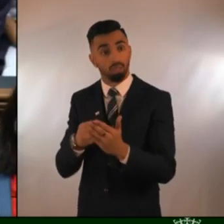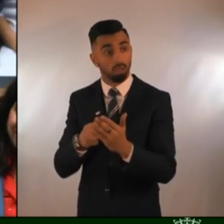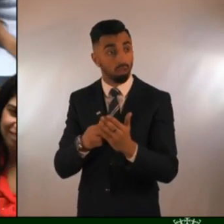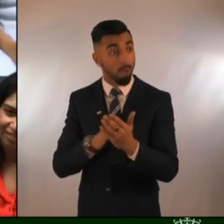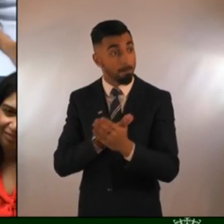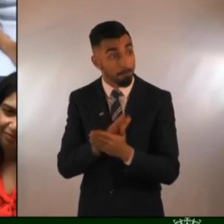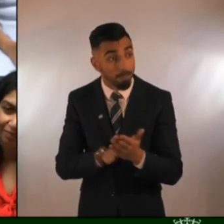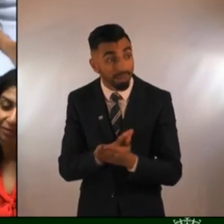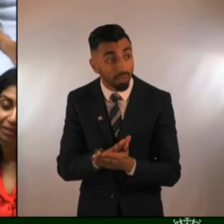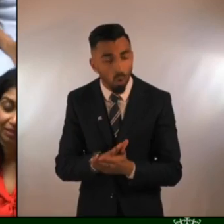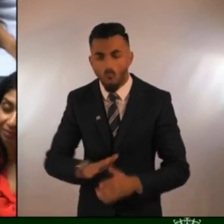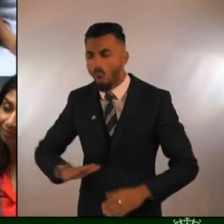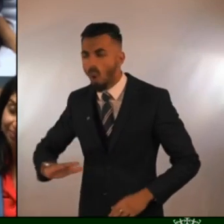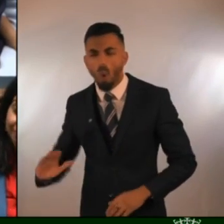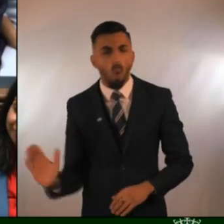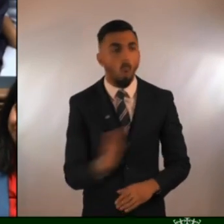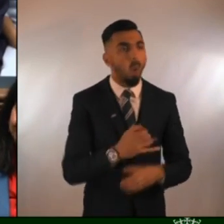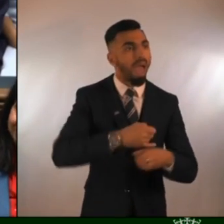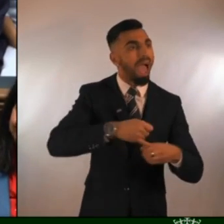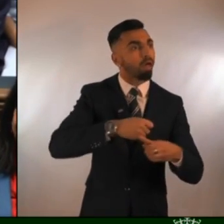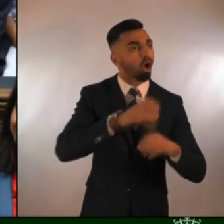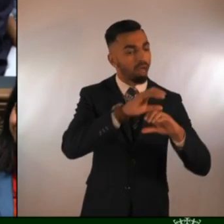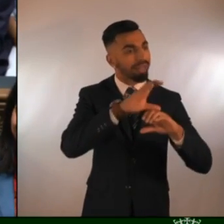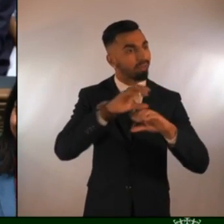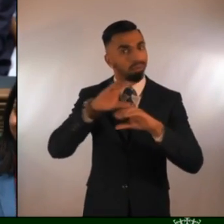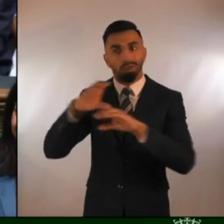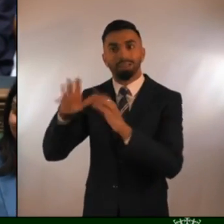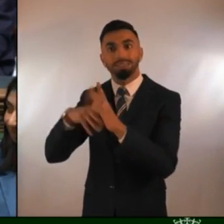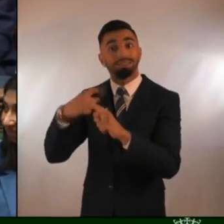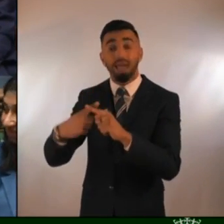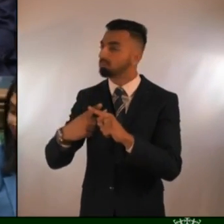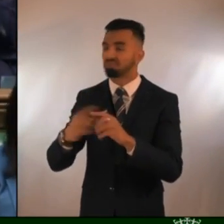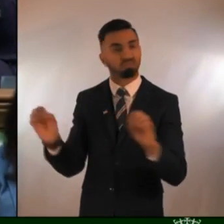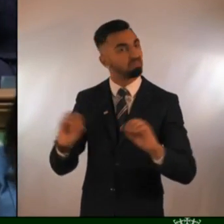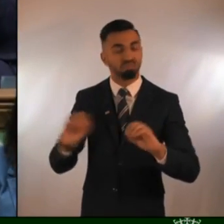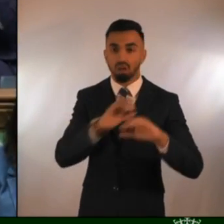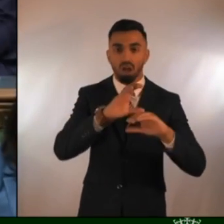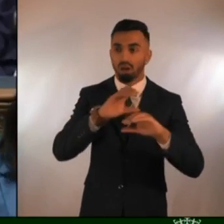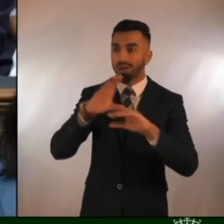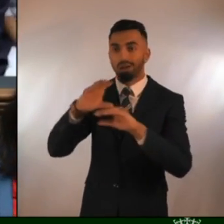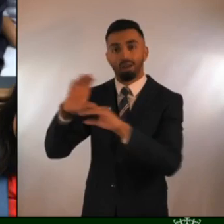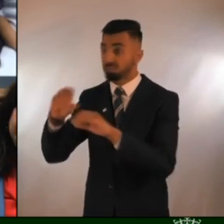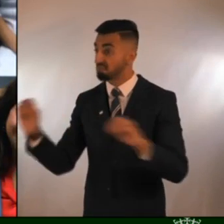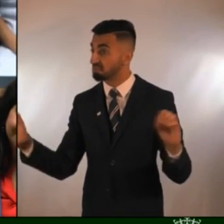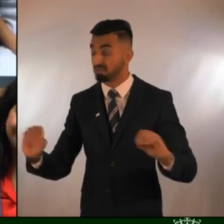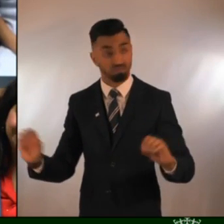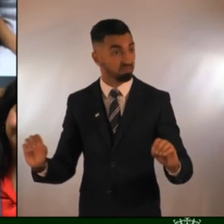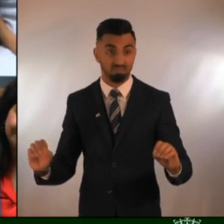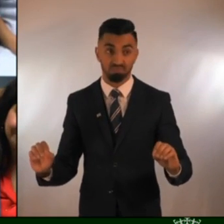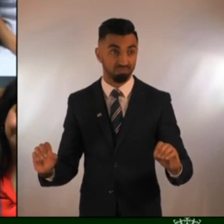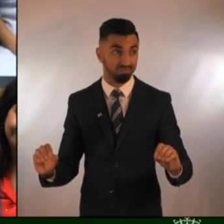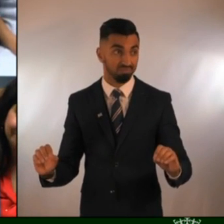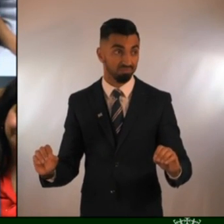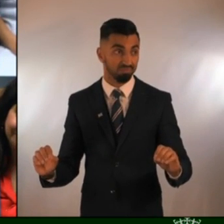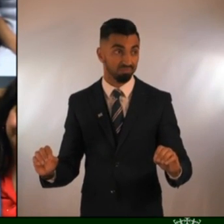our alcohol duties frozen. Madam Deputy Speaker, I have heard representations that after 9 years of